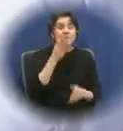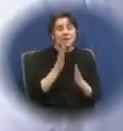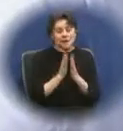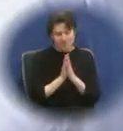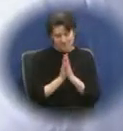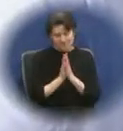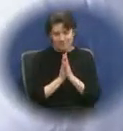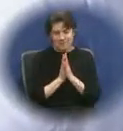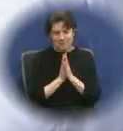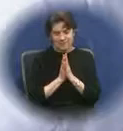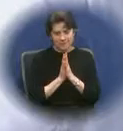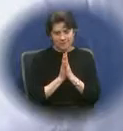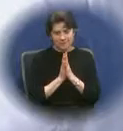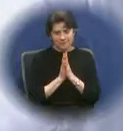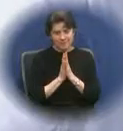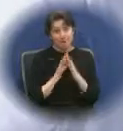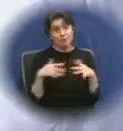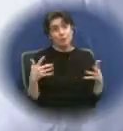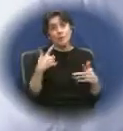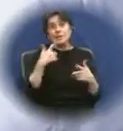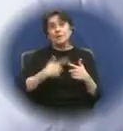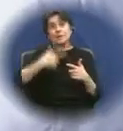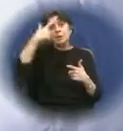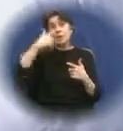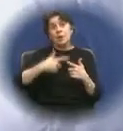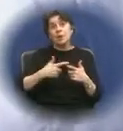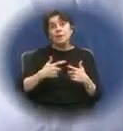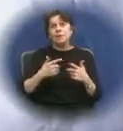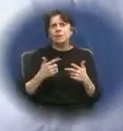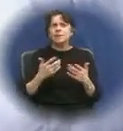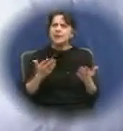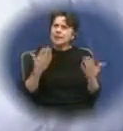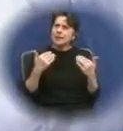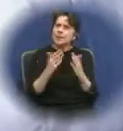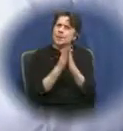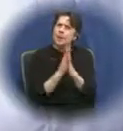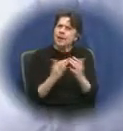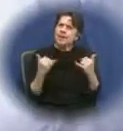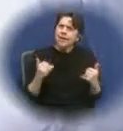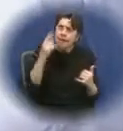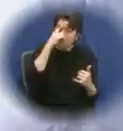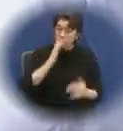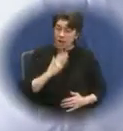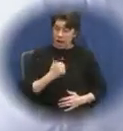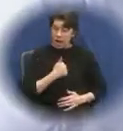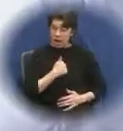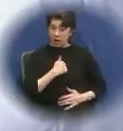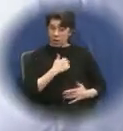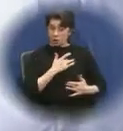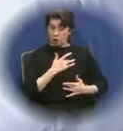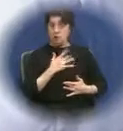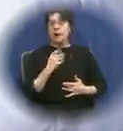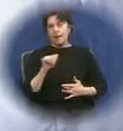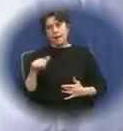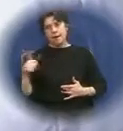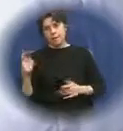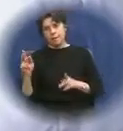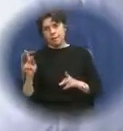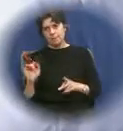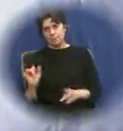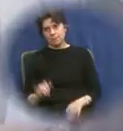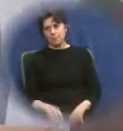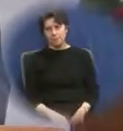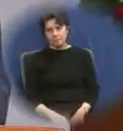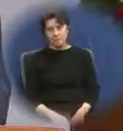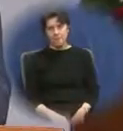Amen. Sisters and brothers, let us pray now for our concerns and for those of all people.